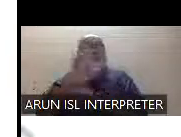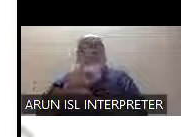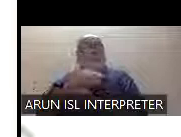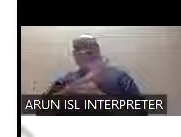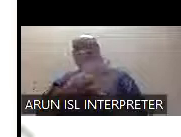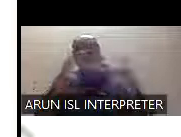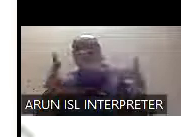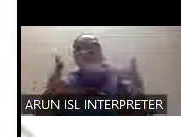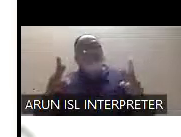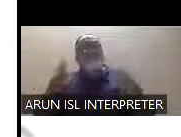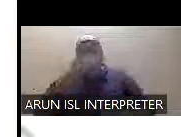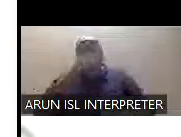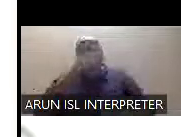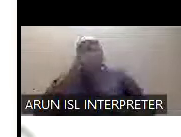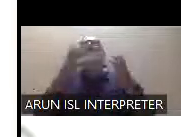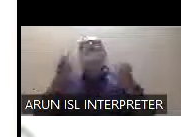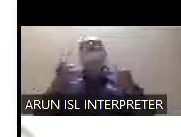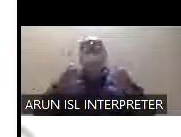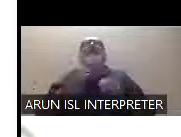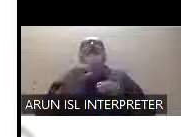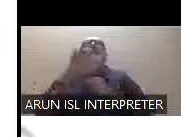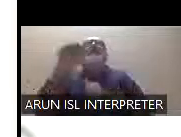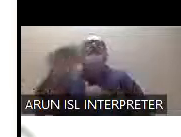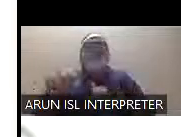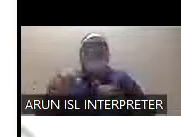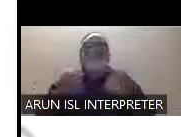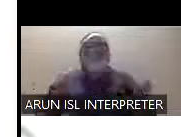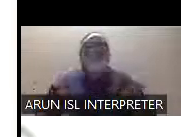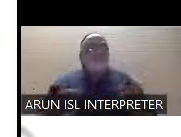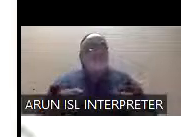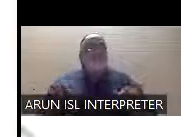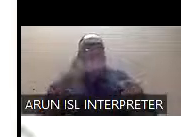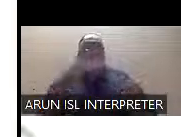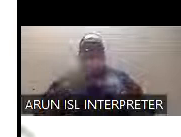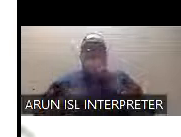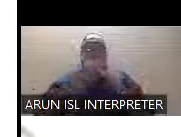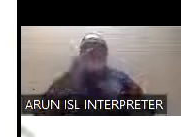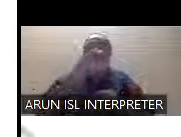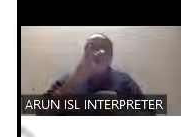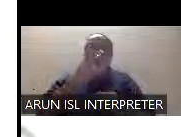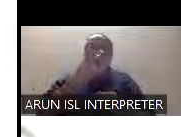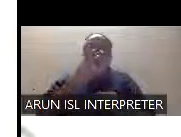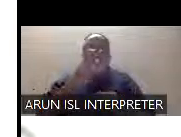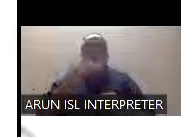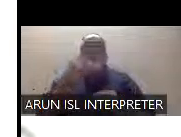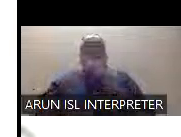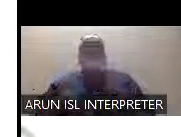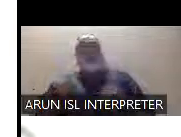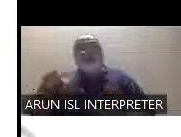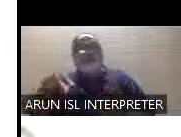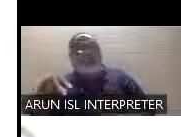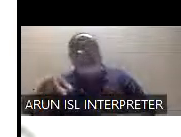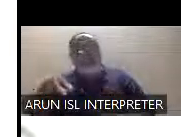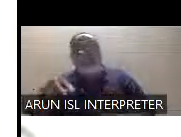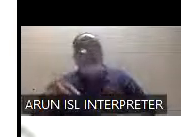requires accessibility? Largely, our again understanding is that, okay, somebody who cannot see only, or maybe who cannot walk.